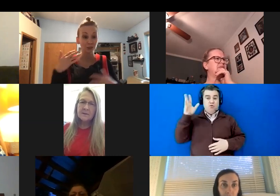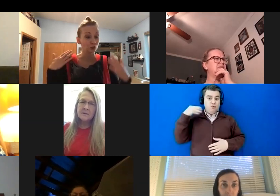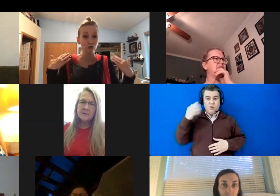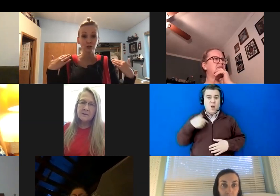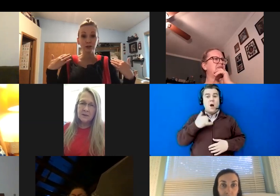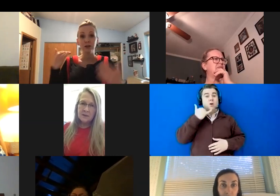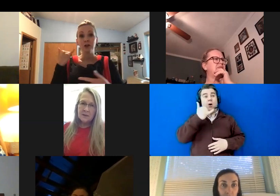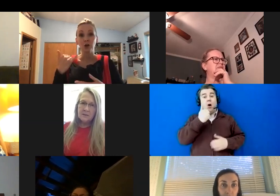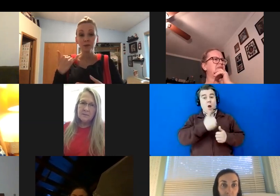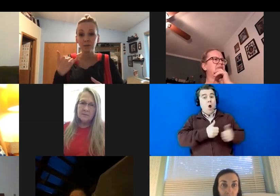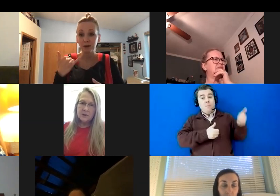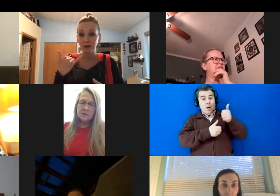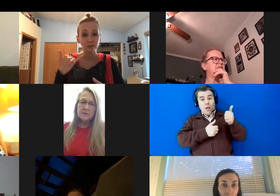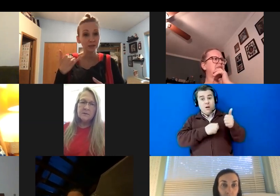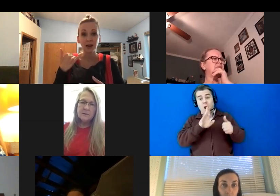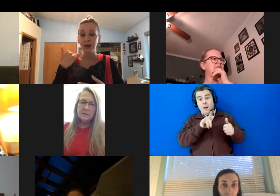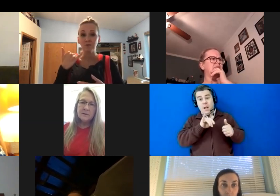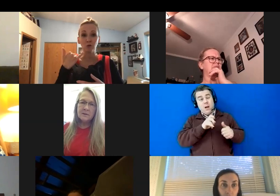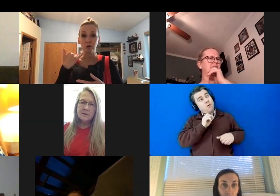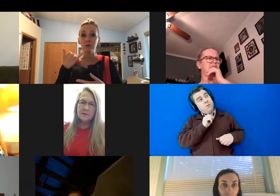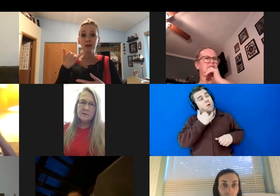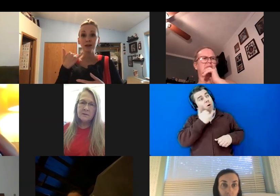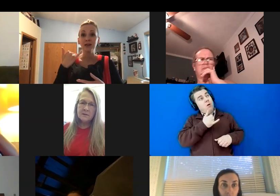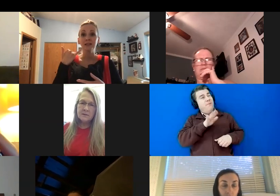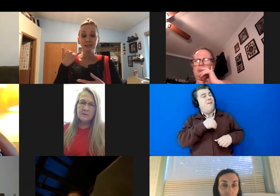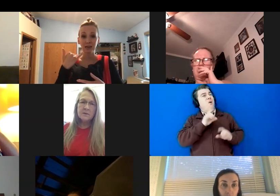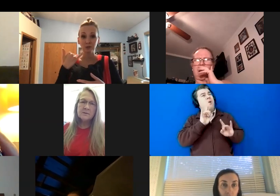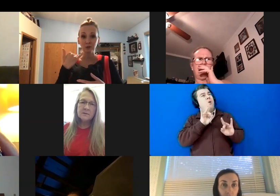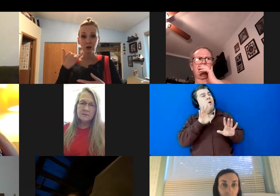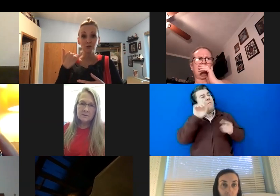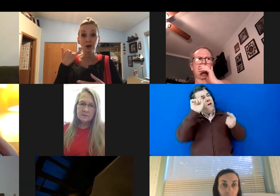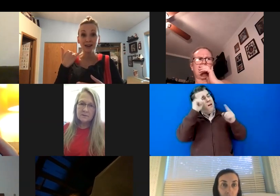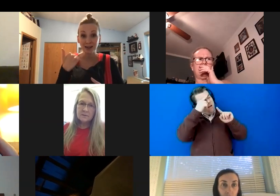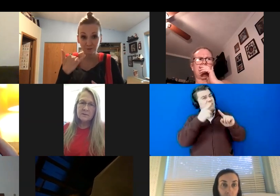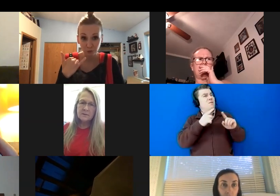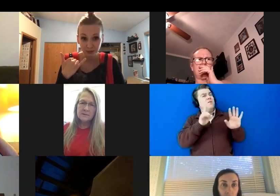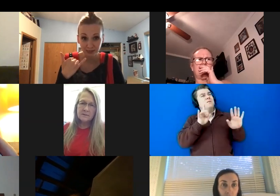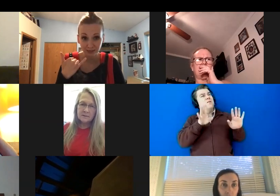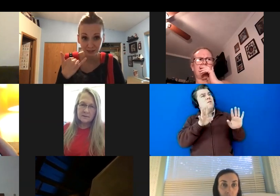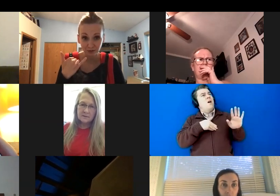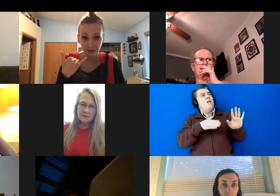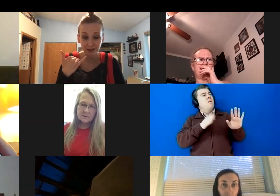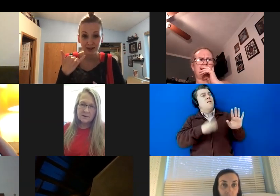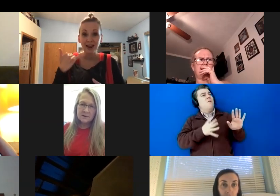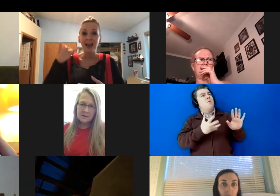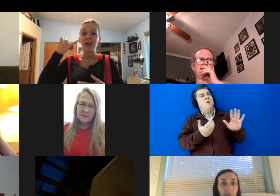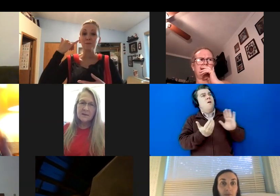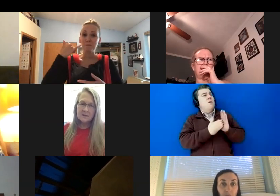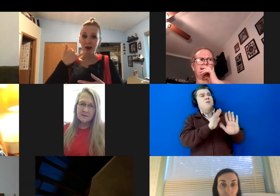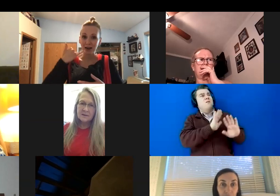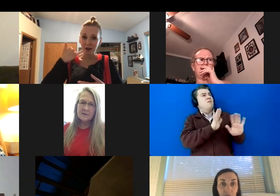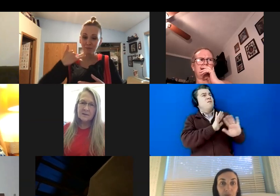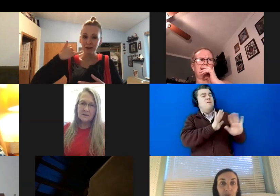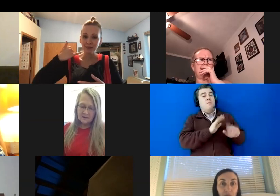upline. This is a true story. Called my upline and I was like, I have a horrible headache. This is absolutely awful. I never want to take this stuff again.